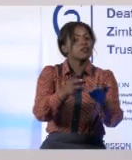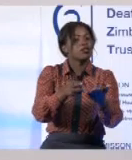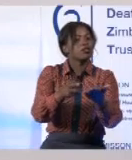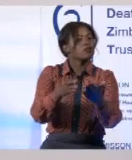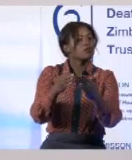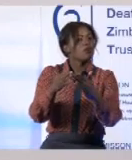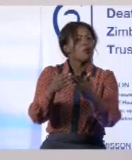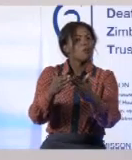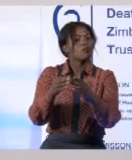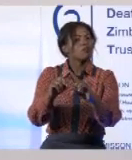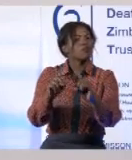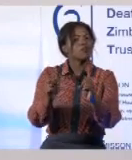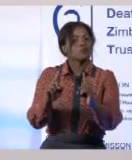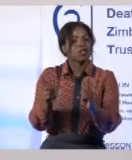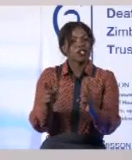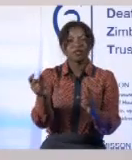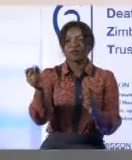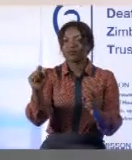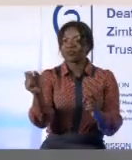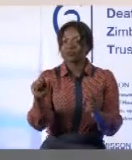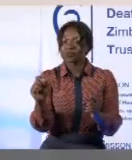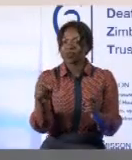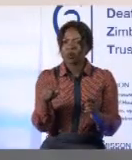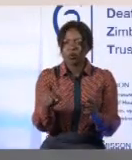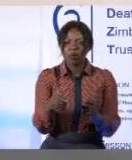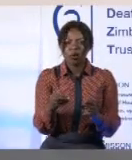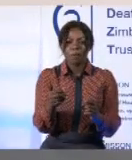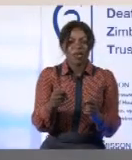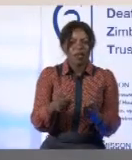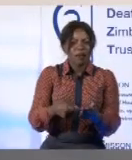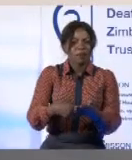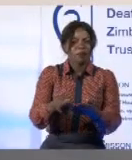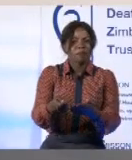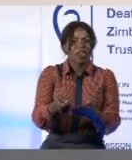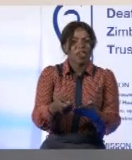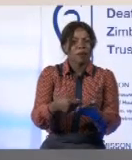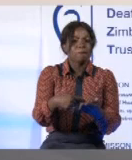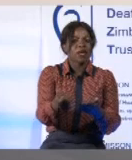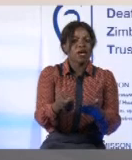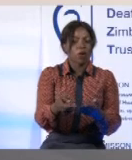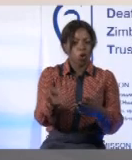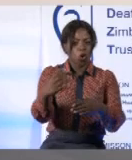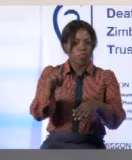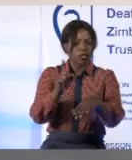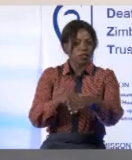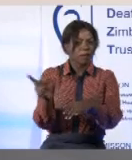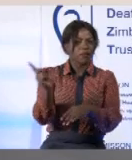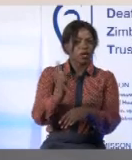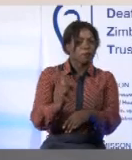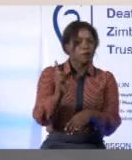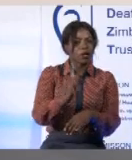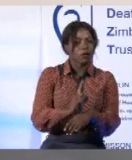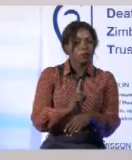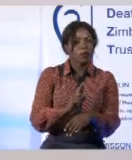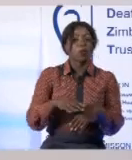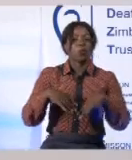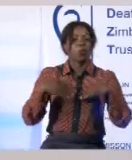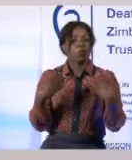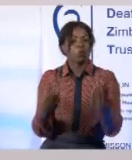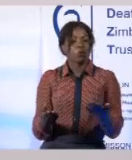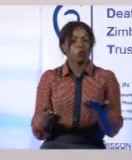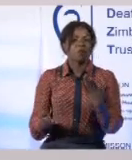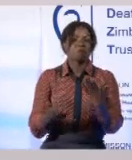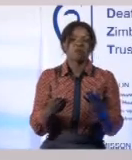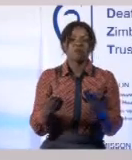earlier, do they then pay you per session, or do they then come and pay at